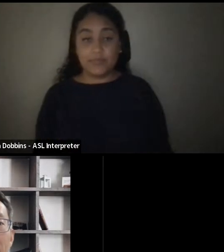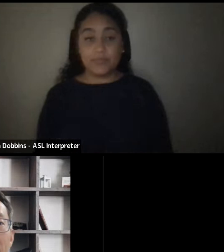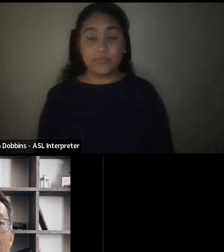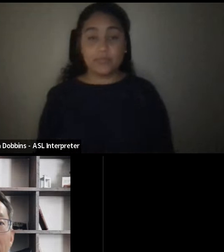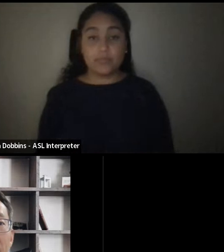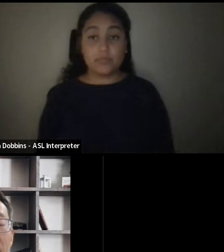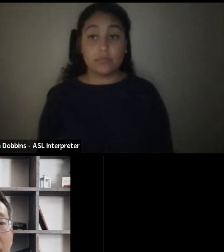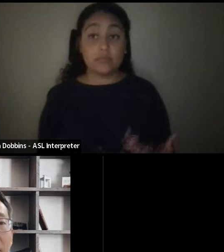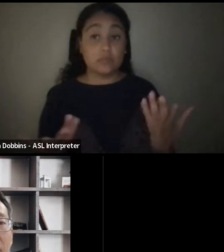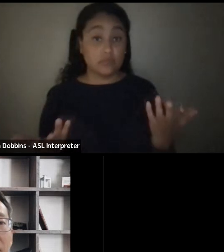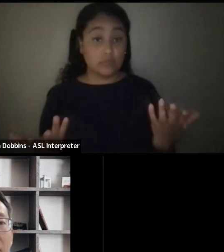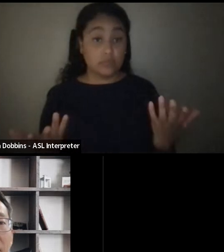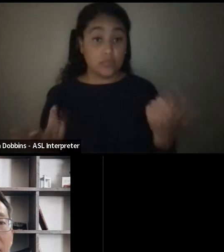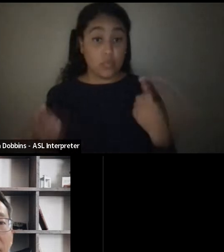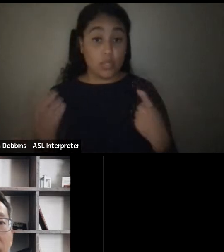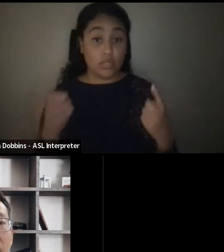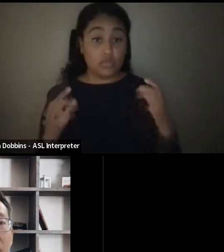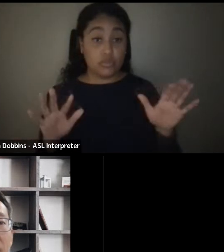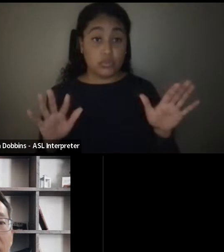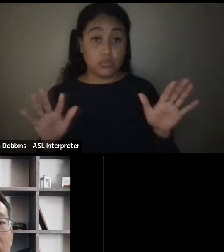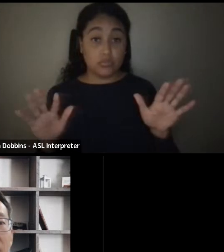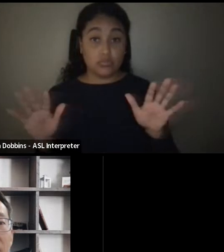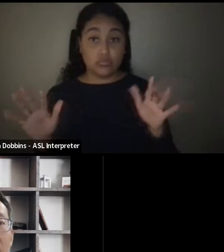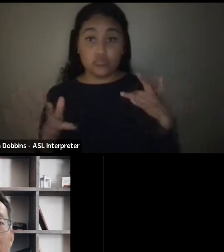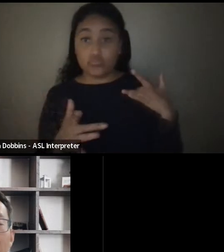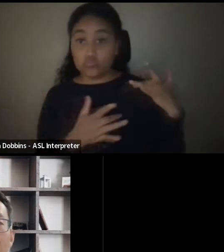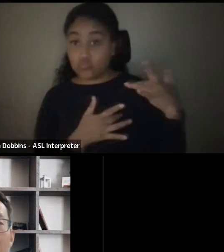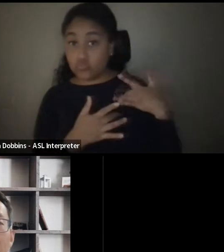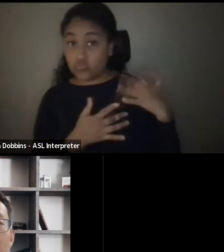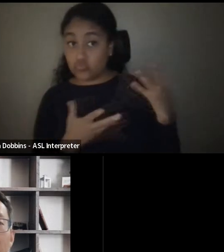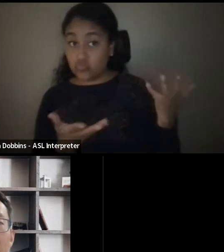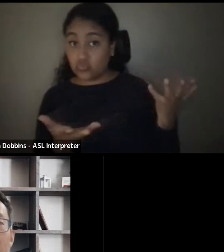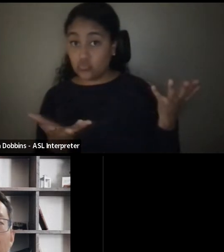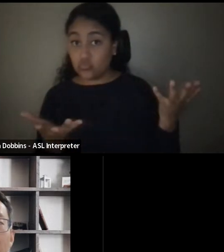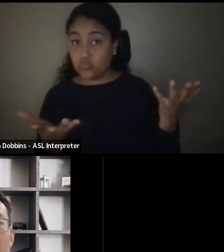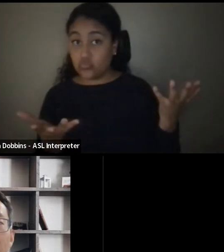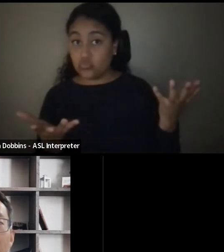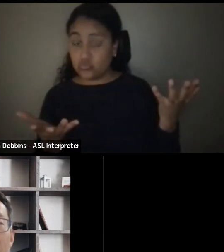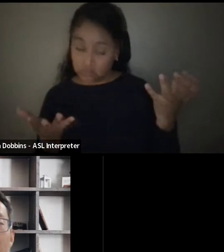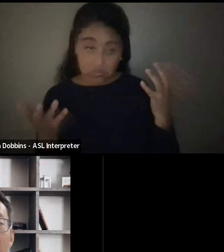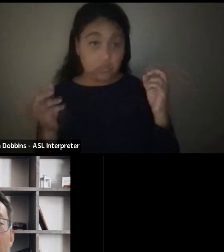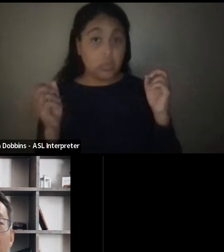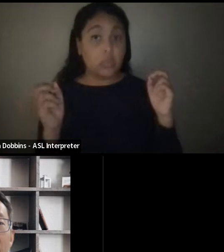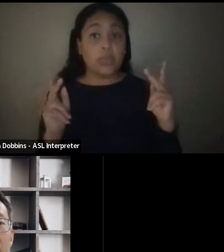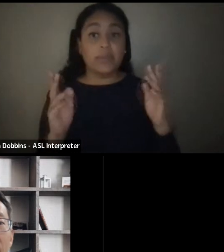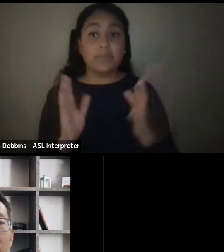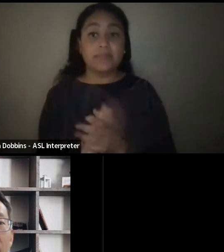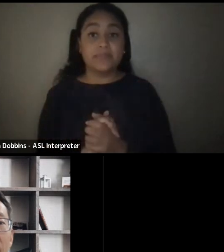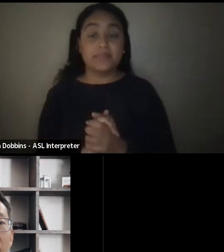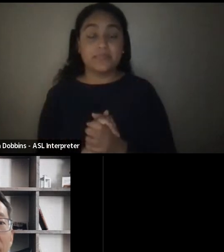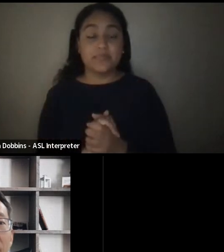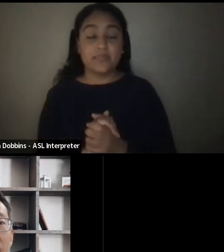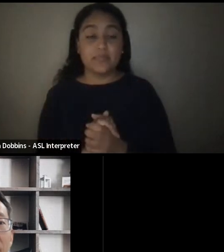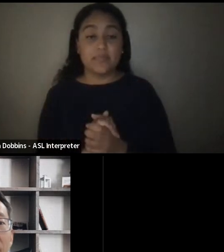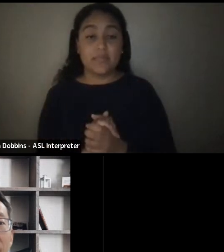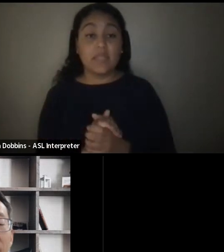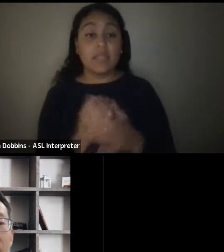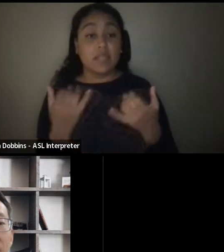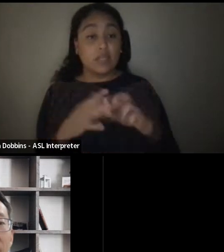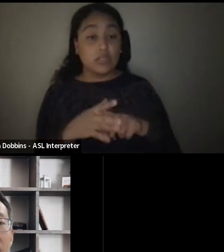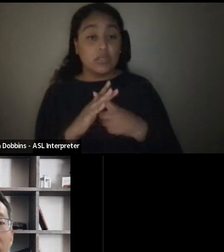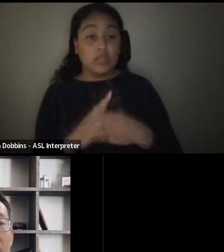Are there any questions? Concerns? Okay. So we need to make a motion,